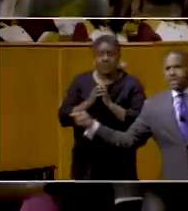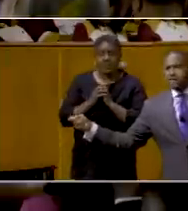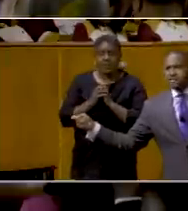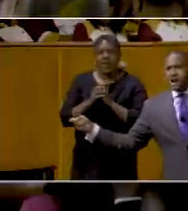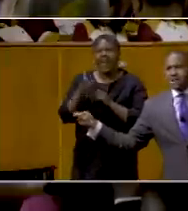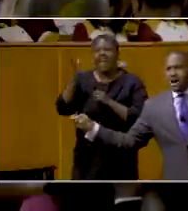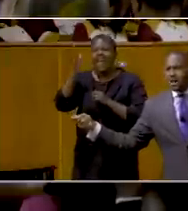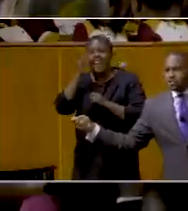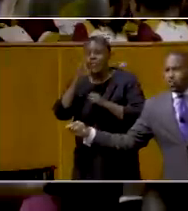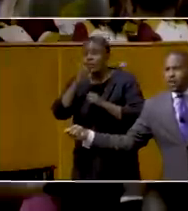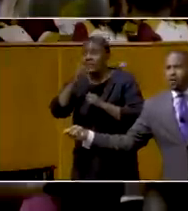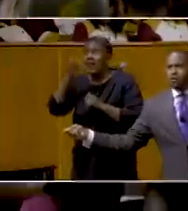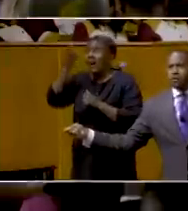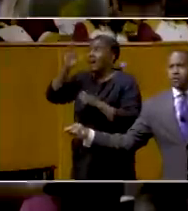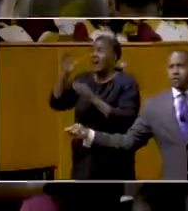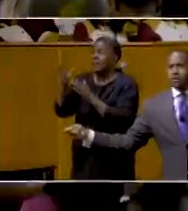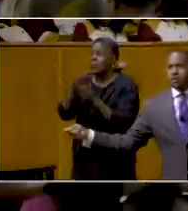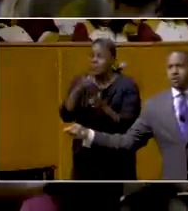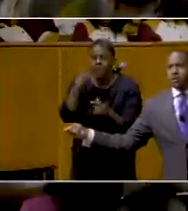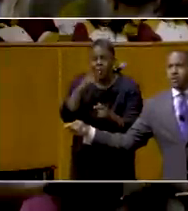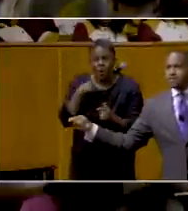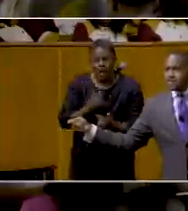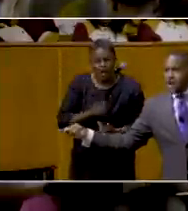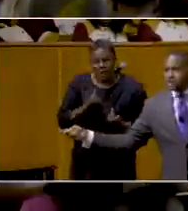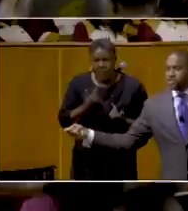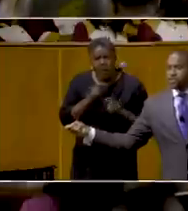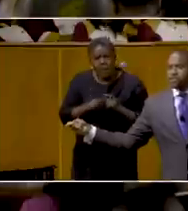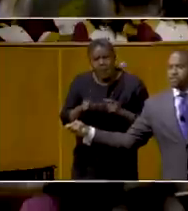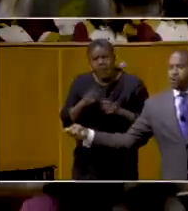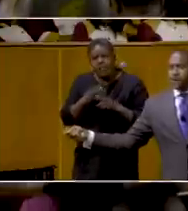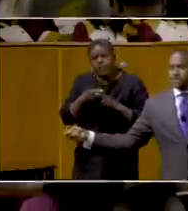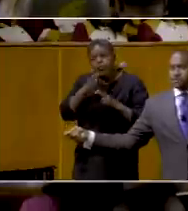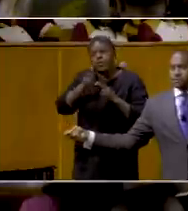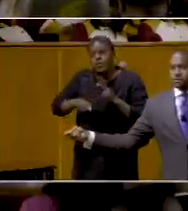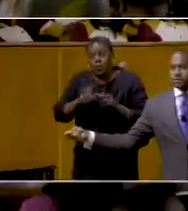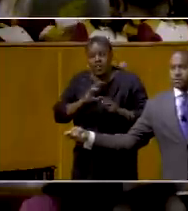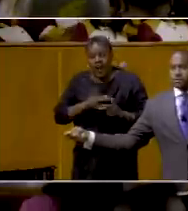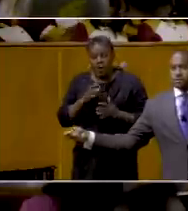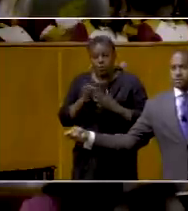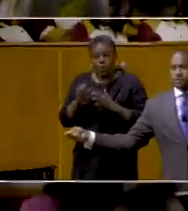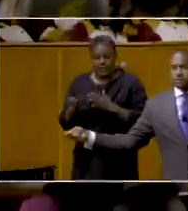That evil is not God's will. It's the consequence of choice.